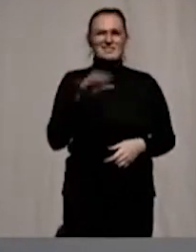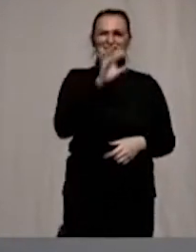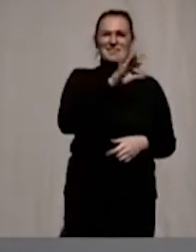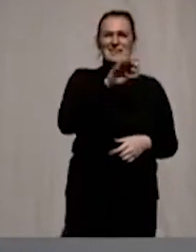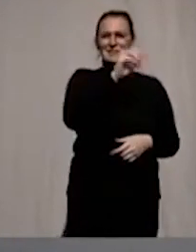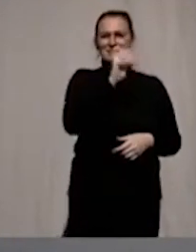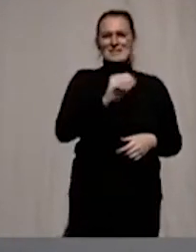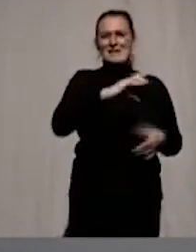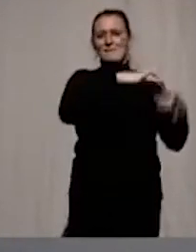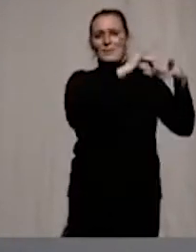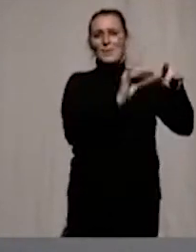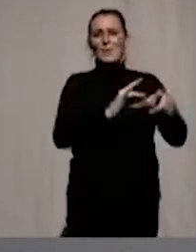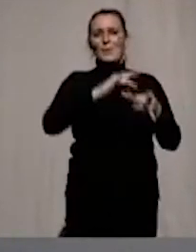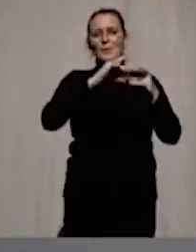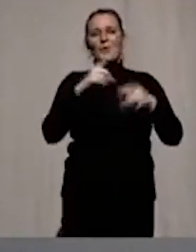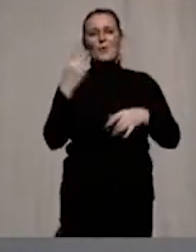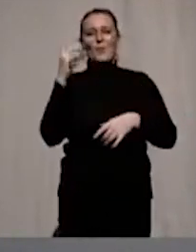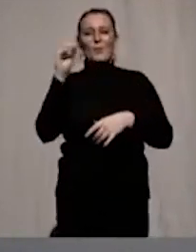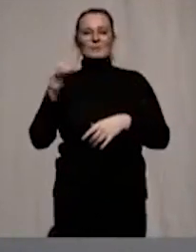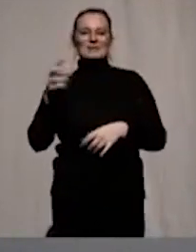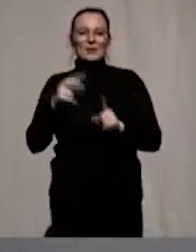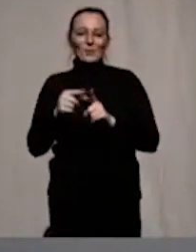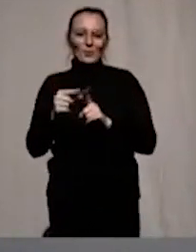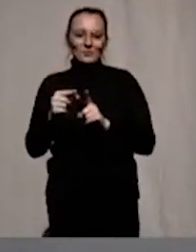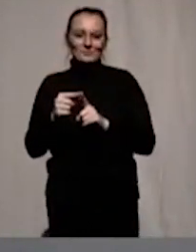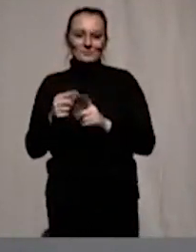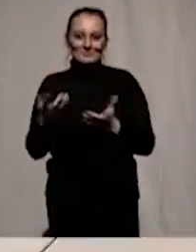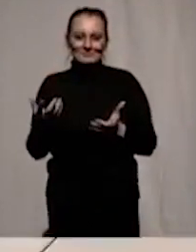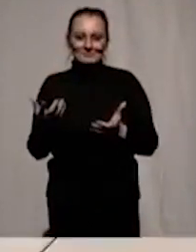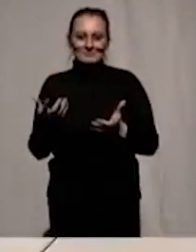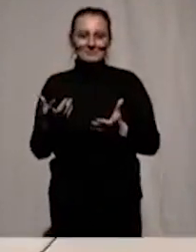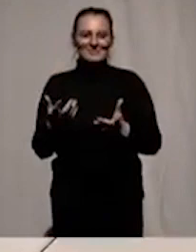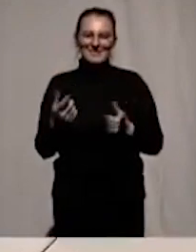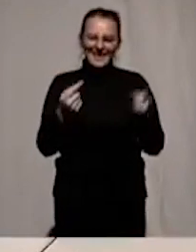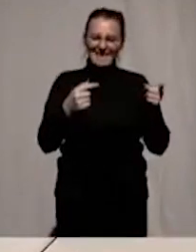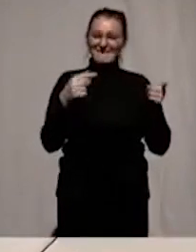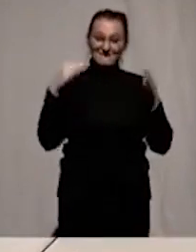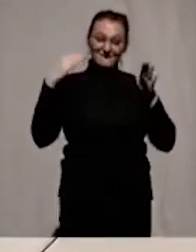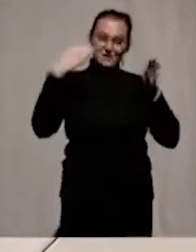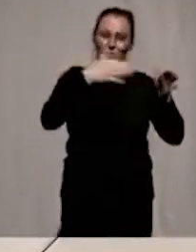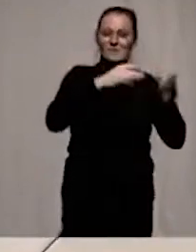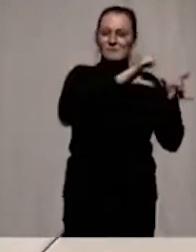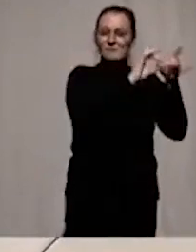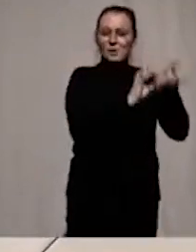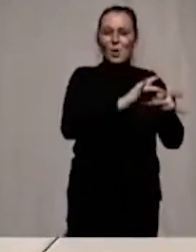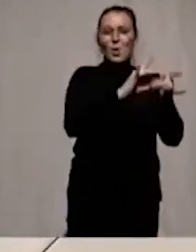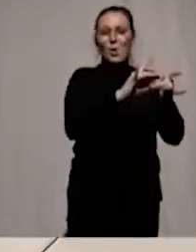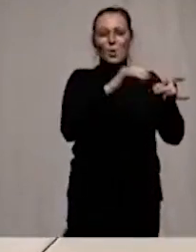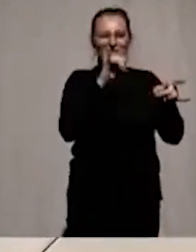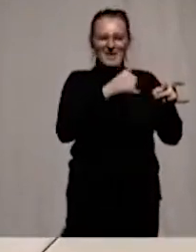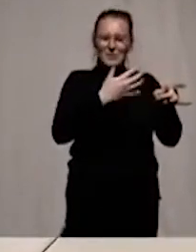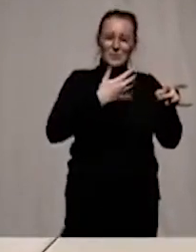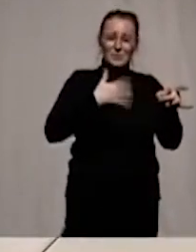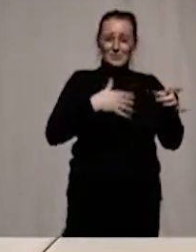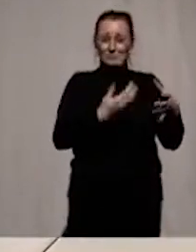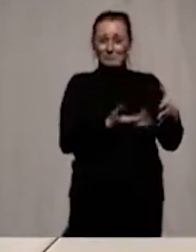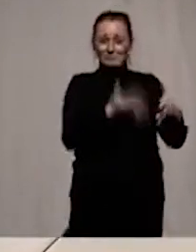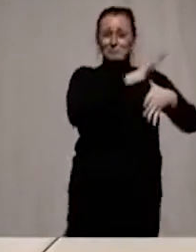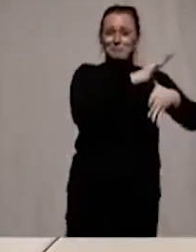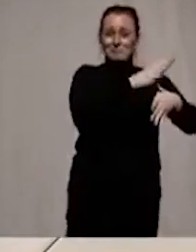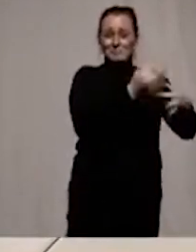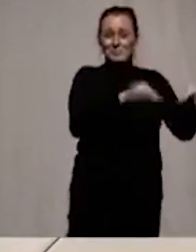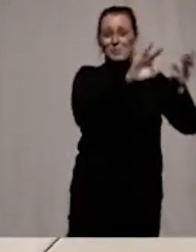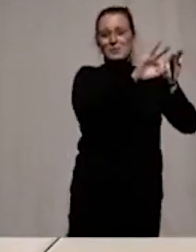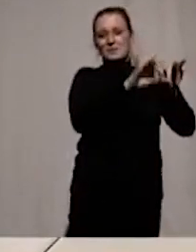words. Yeah. So yeah. And I think that's something I'm going to do is focus more on that flow piece when doing songwriting, writing poetry,